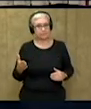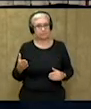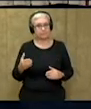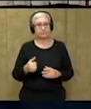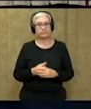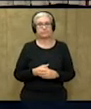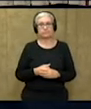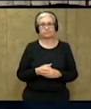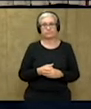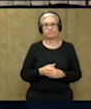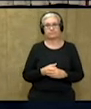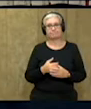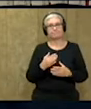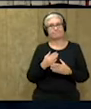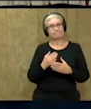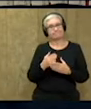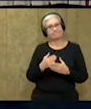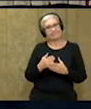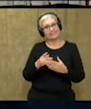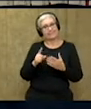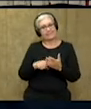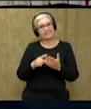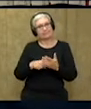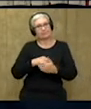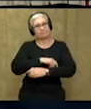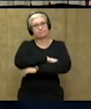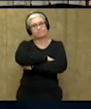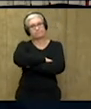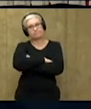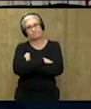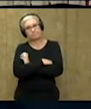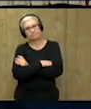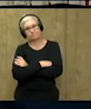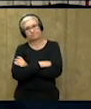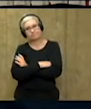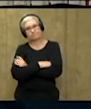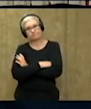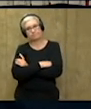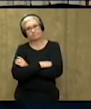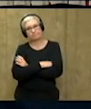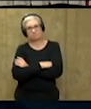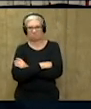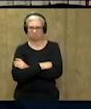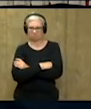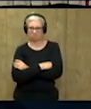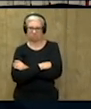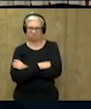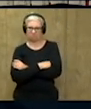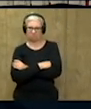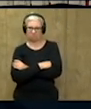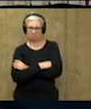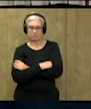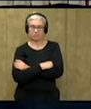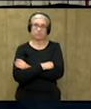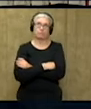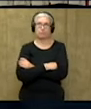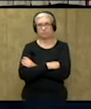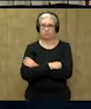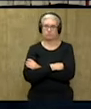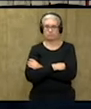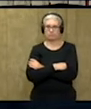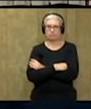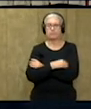some point, we've probably had someone either fold their arms at us or look at us with a mean face or roll our